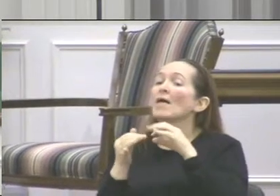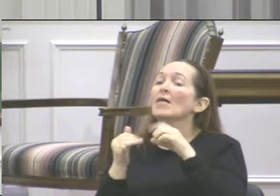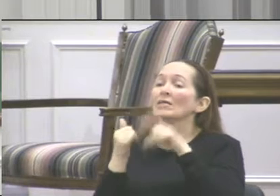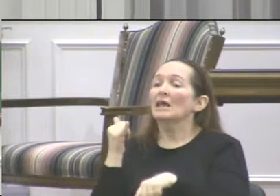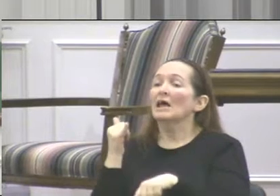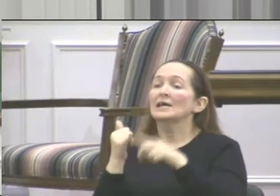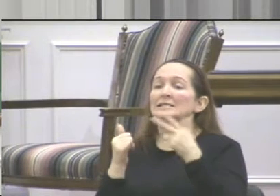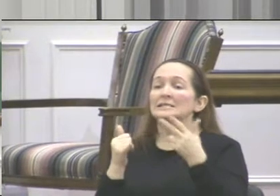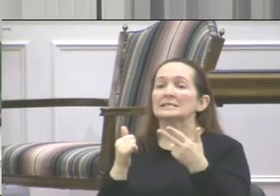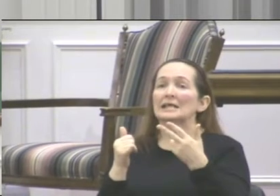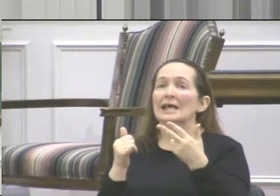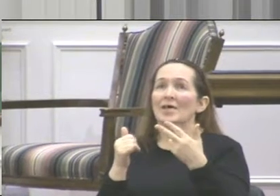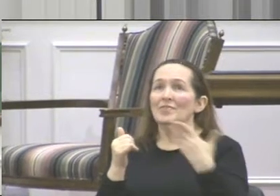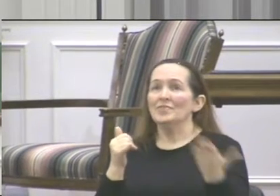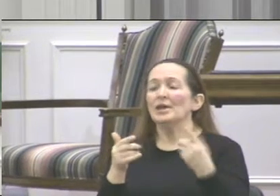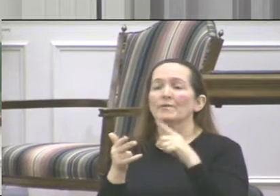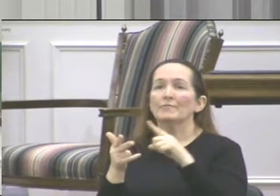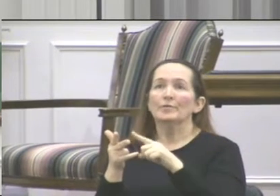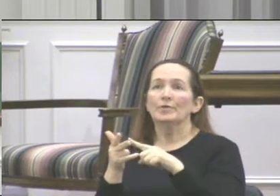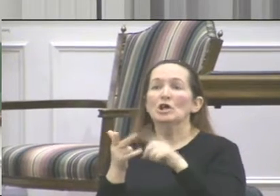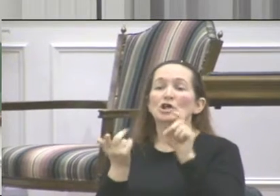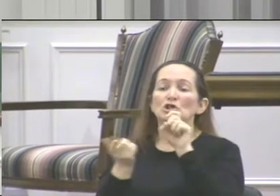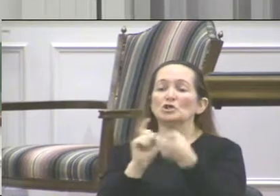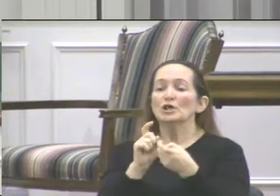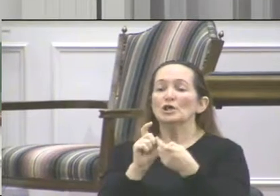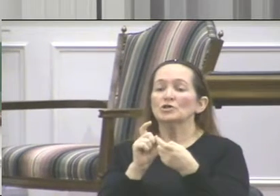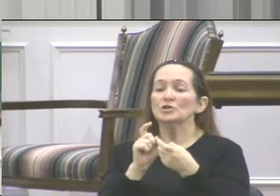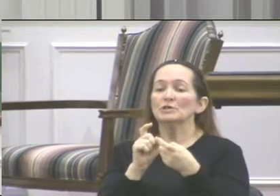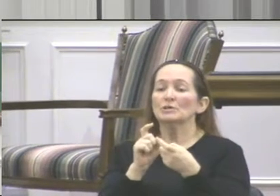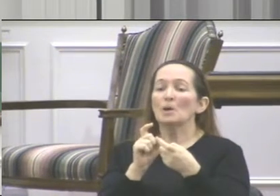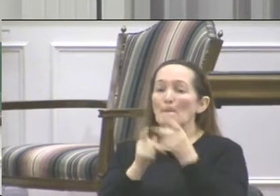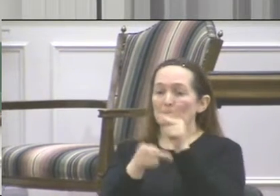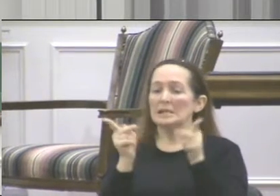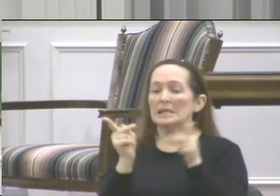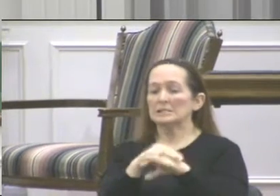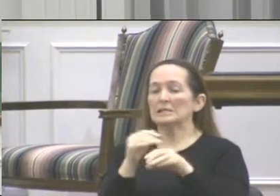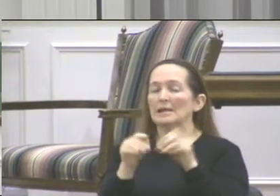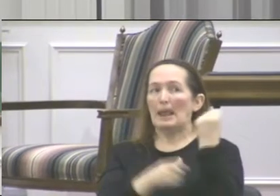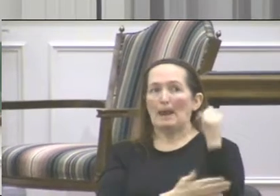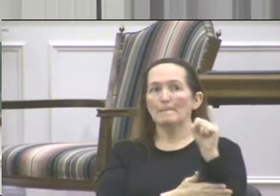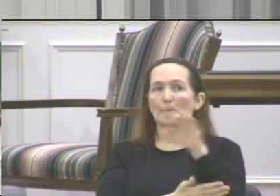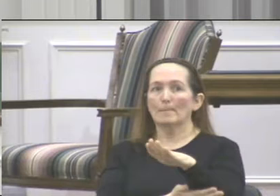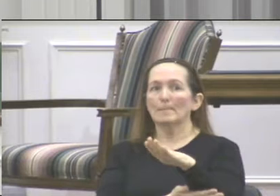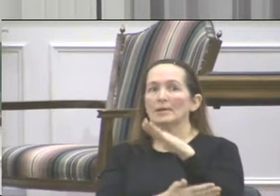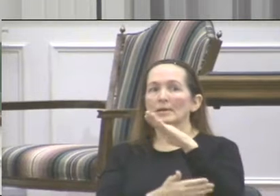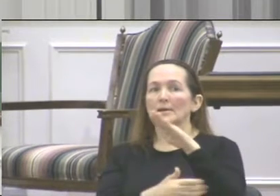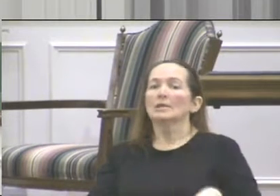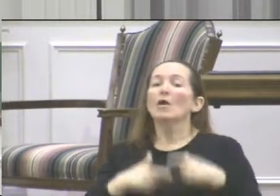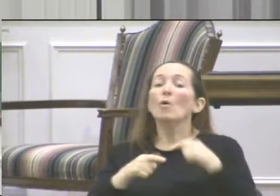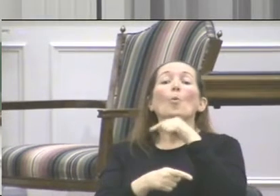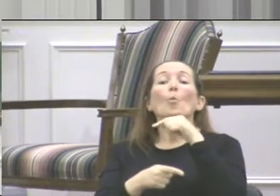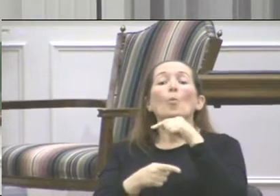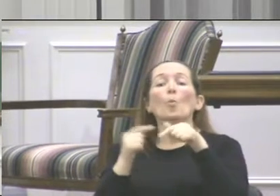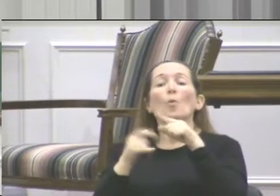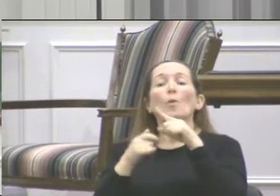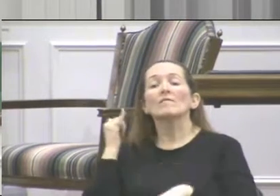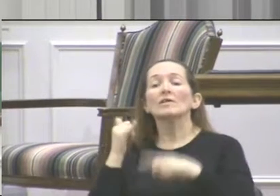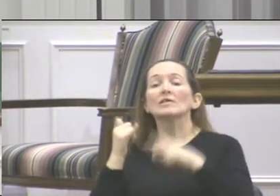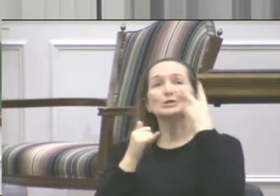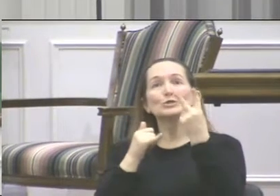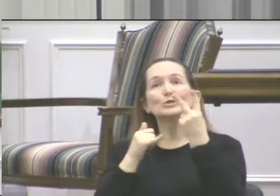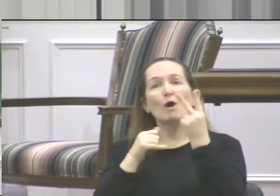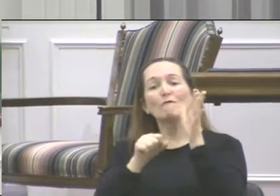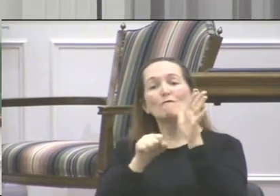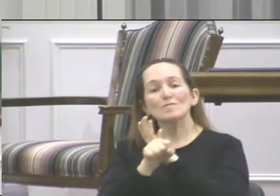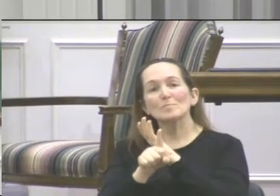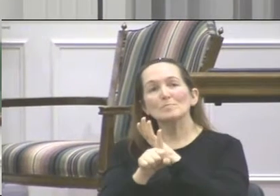the turning point. The turning point in Abraham's life. When Abraham finally saw the fulfillment of God's